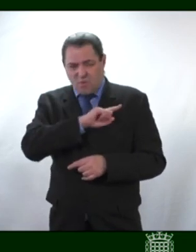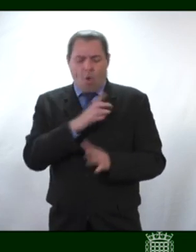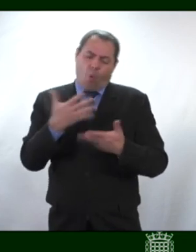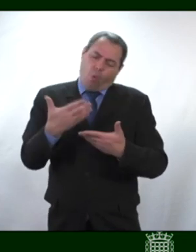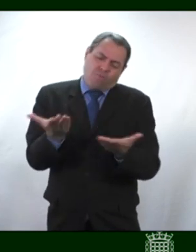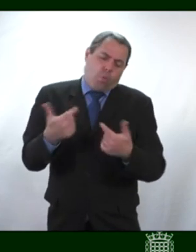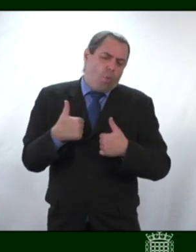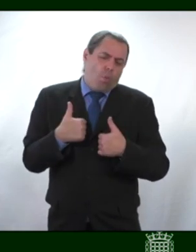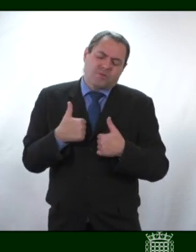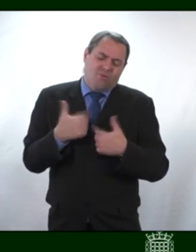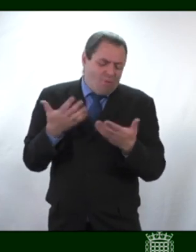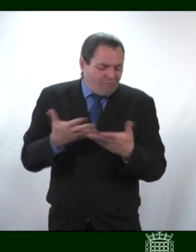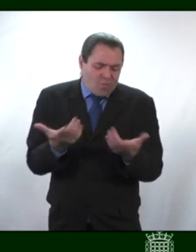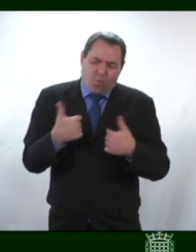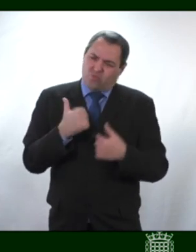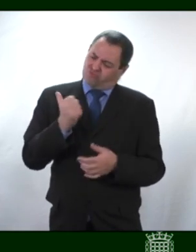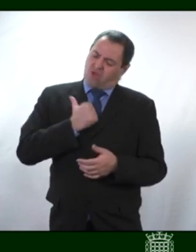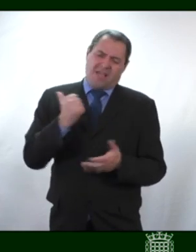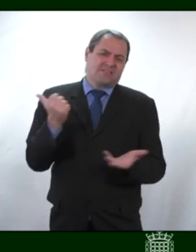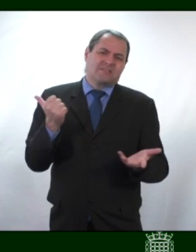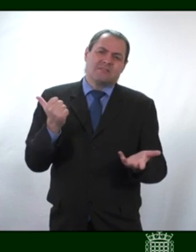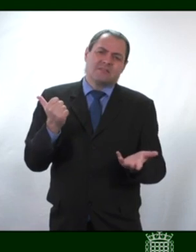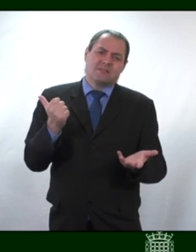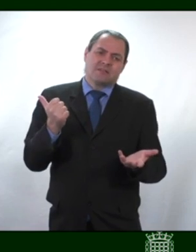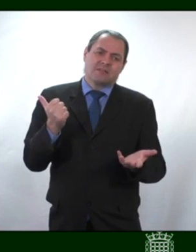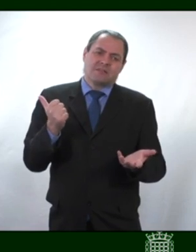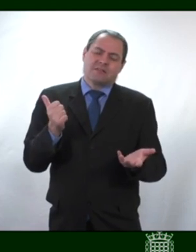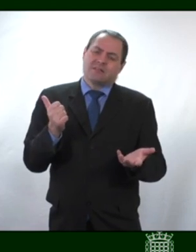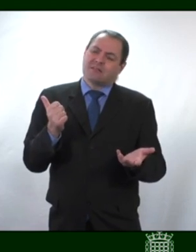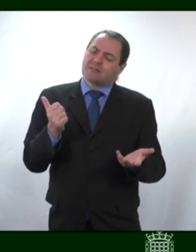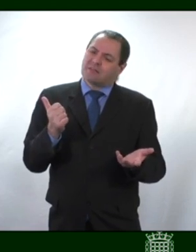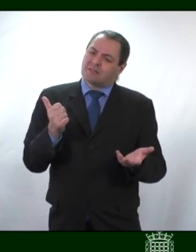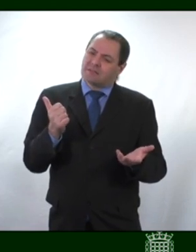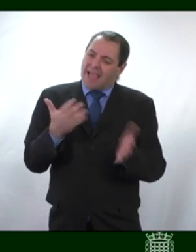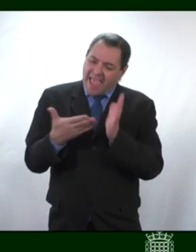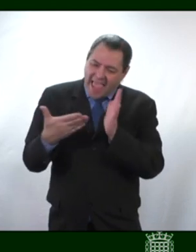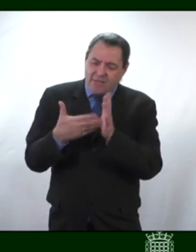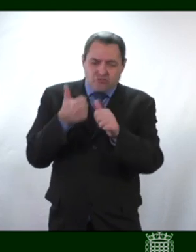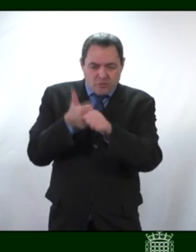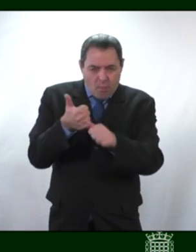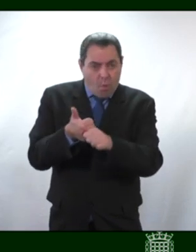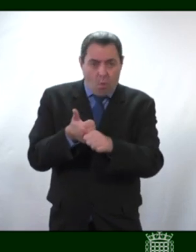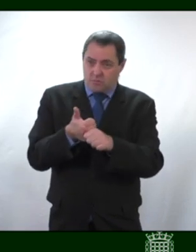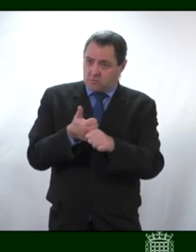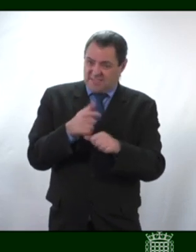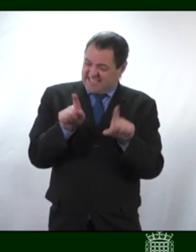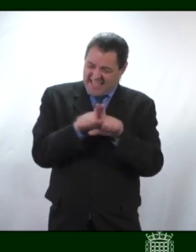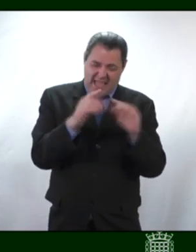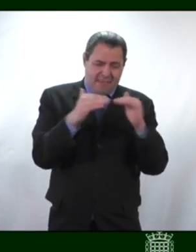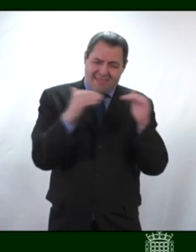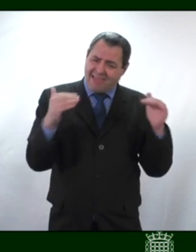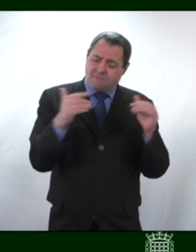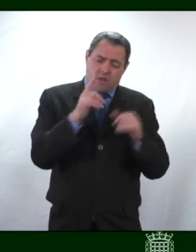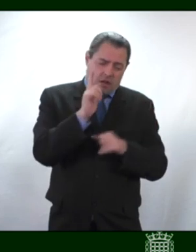course right that we have the extra offer of support continues to be on the table. We want to